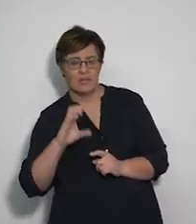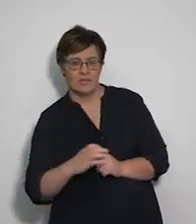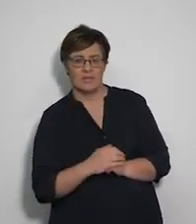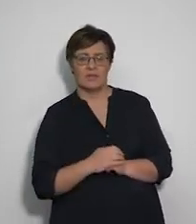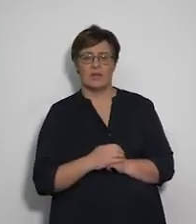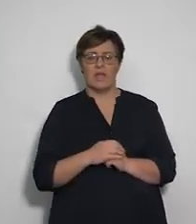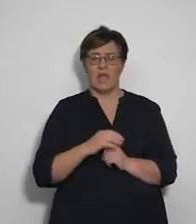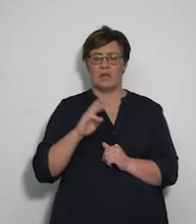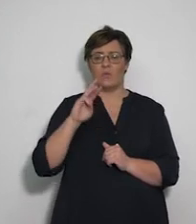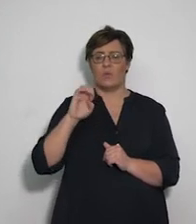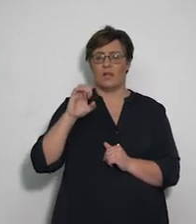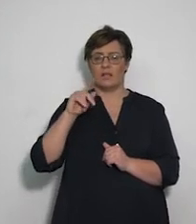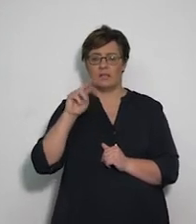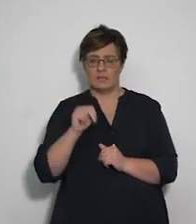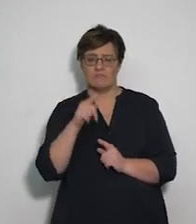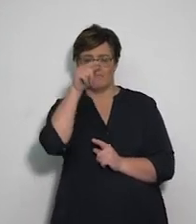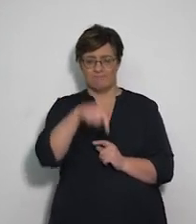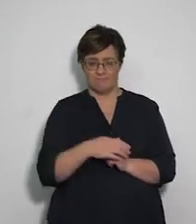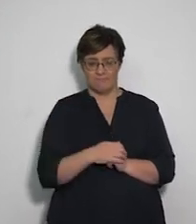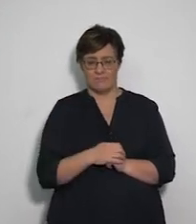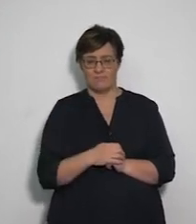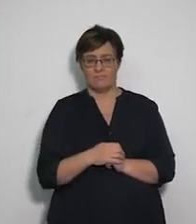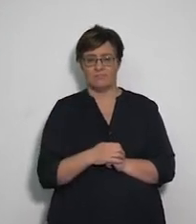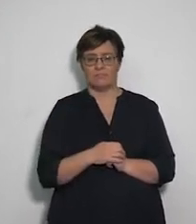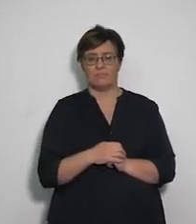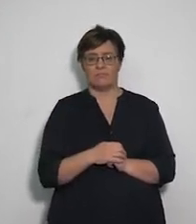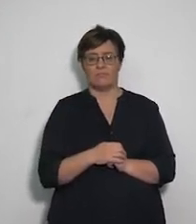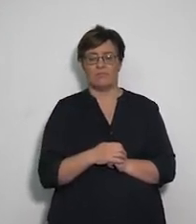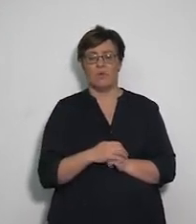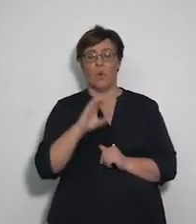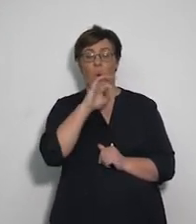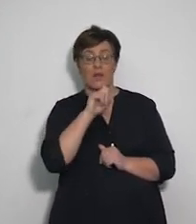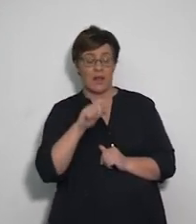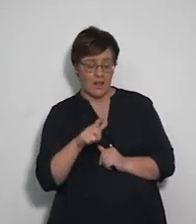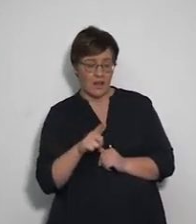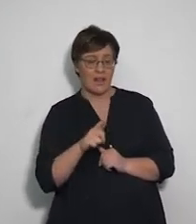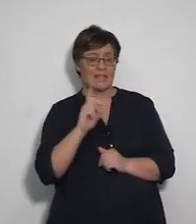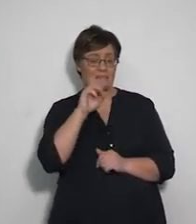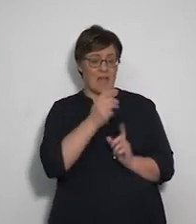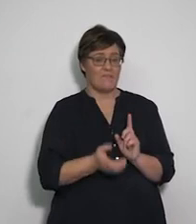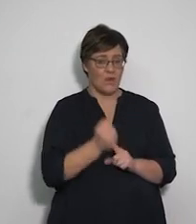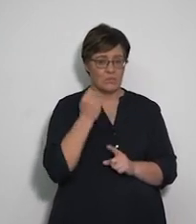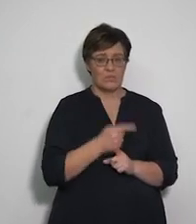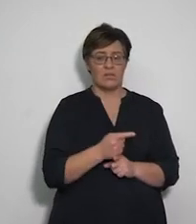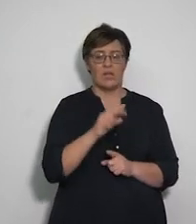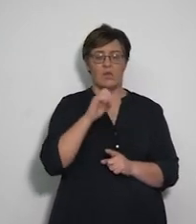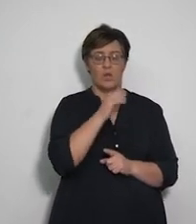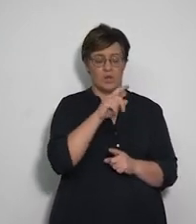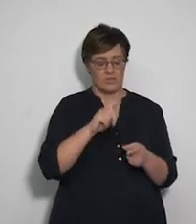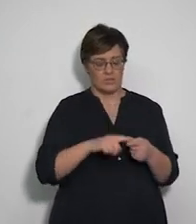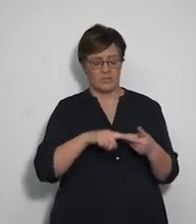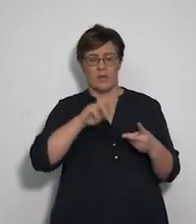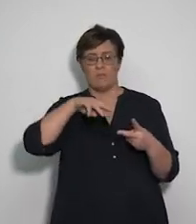Franklin, much later was recognized for that. The organelles in which the DNA can be found included the nucleus,